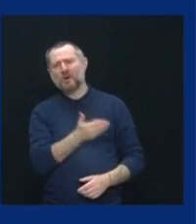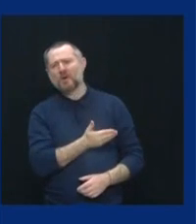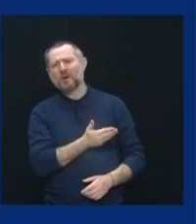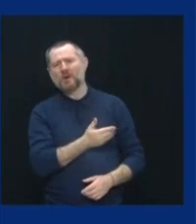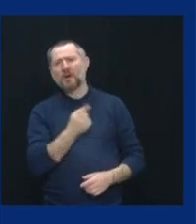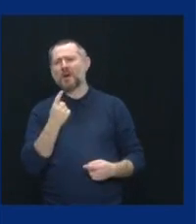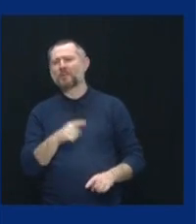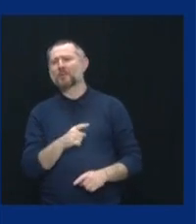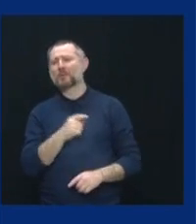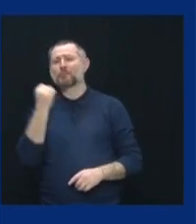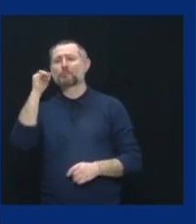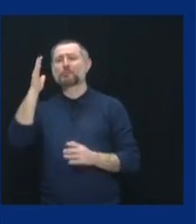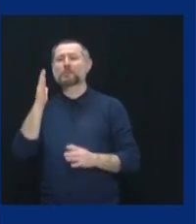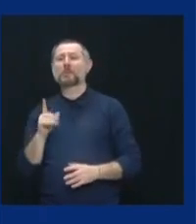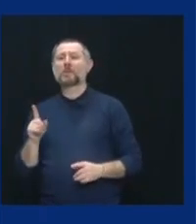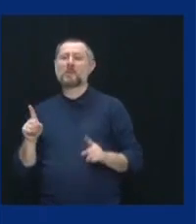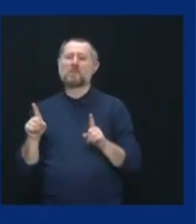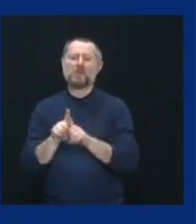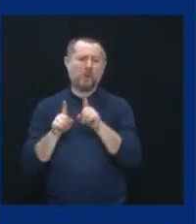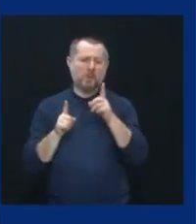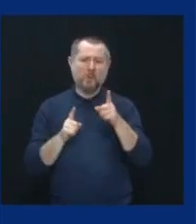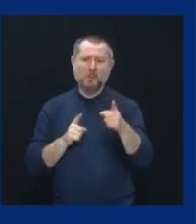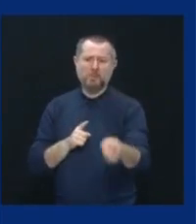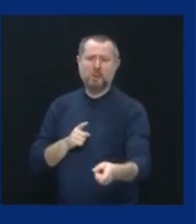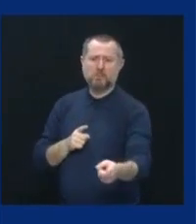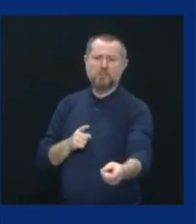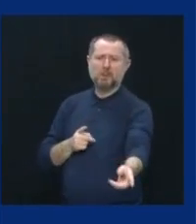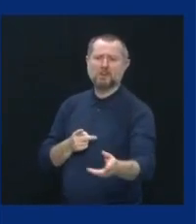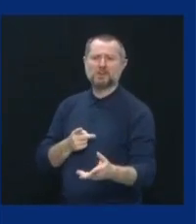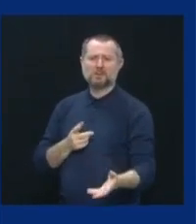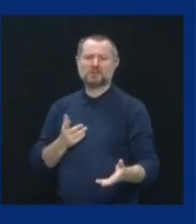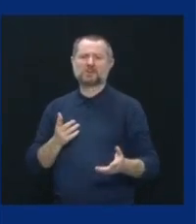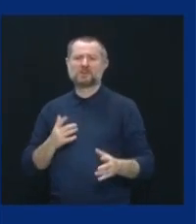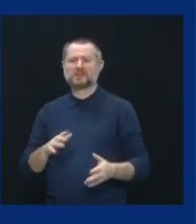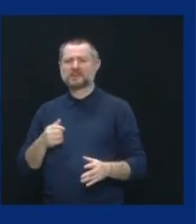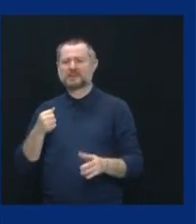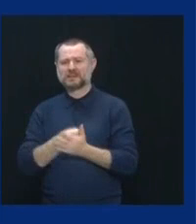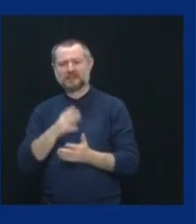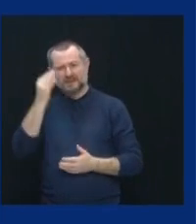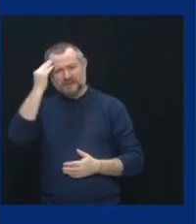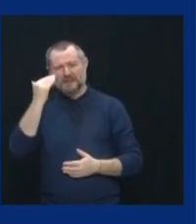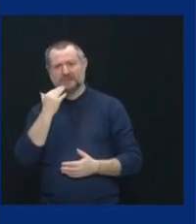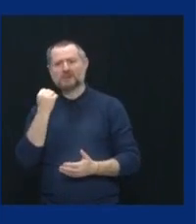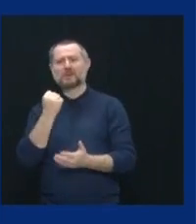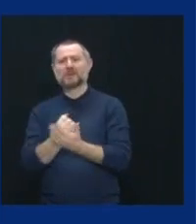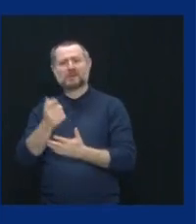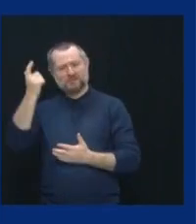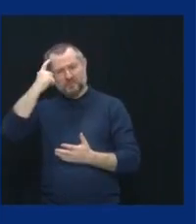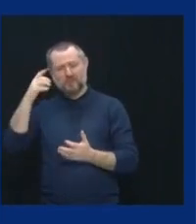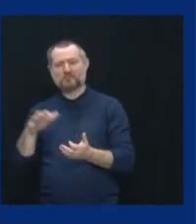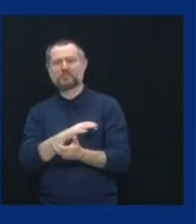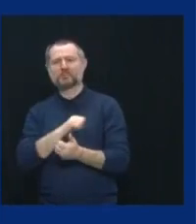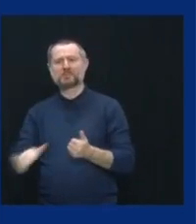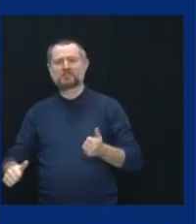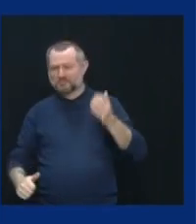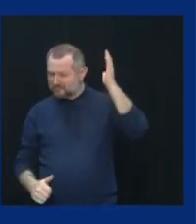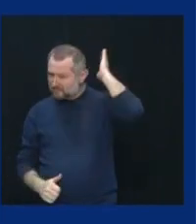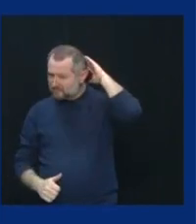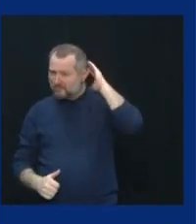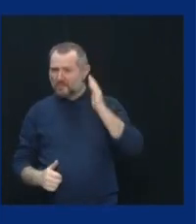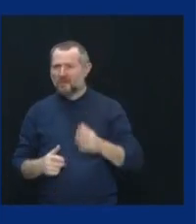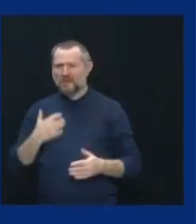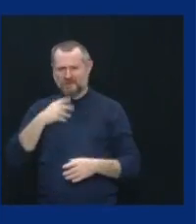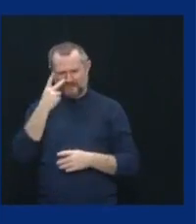a protester to the ground. He hit his head. He has ongoing damage. It was on videotape.